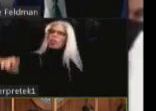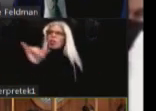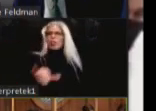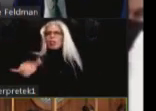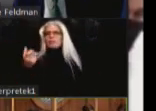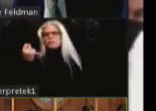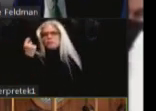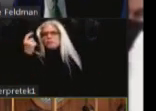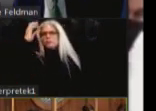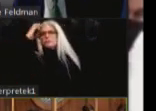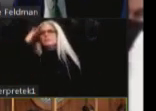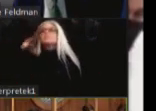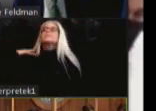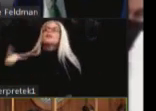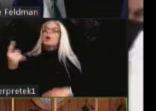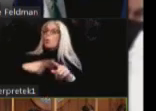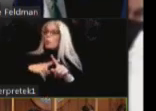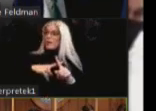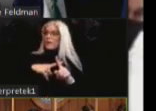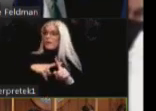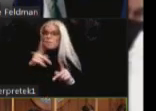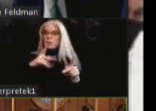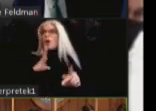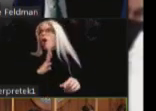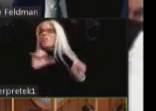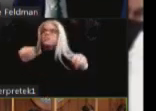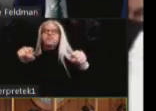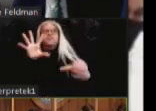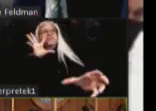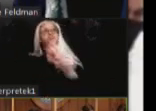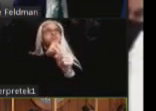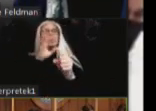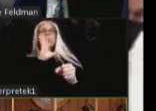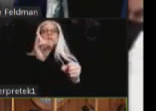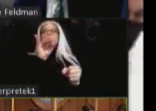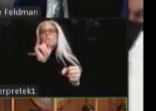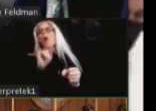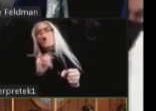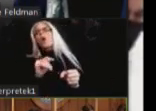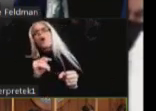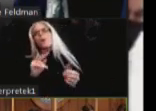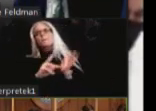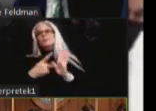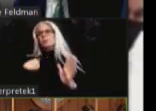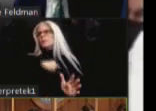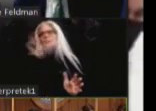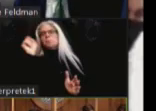buy-in and excitement, when people are burned out and ground down, you got to take it and to